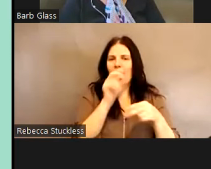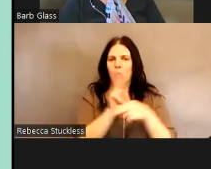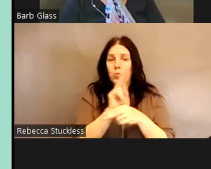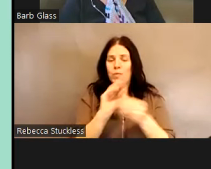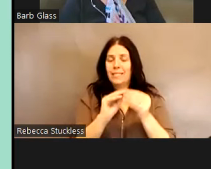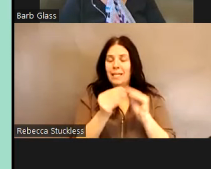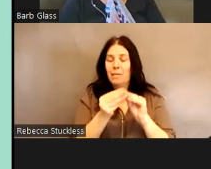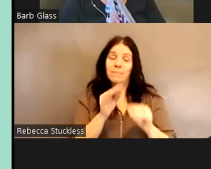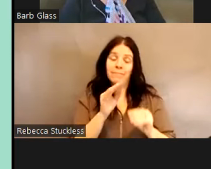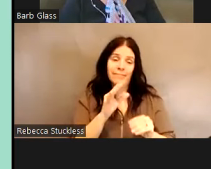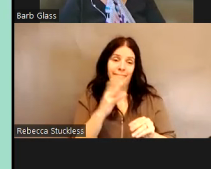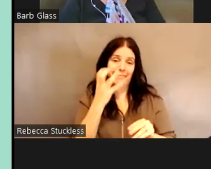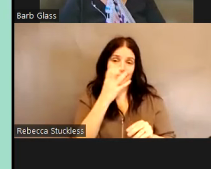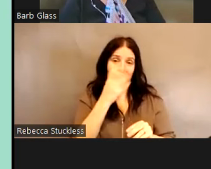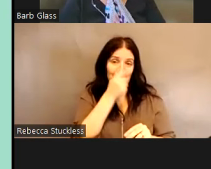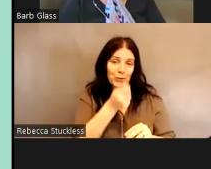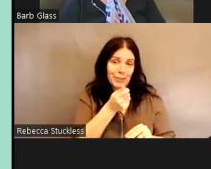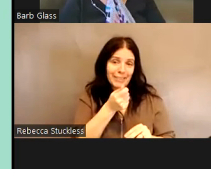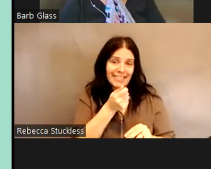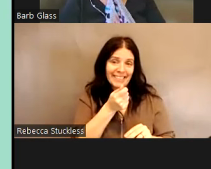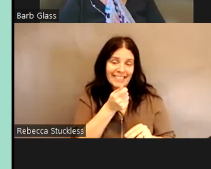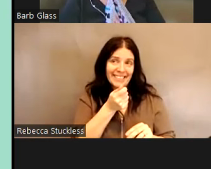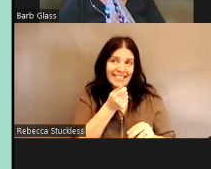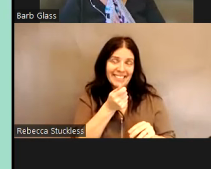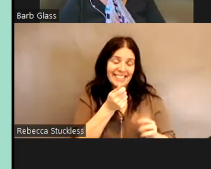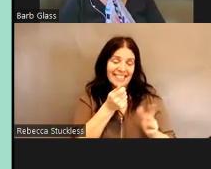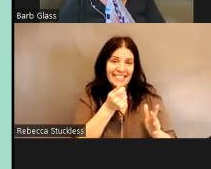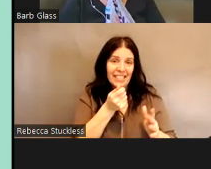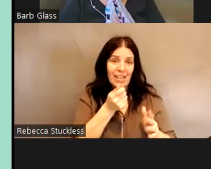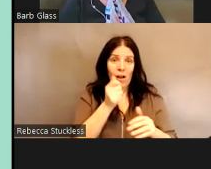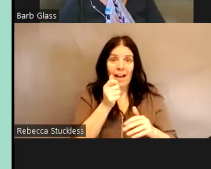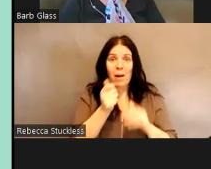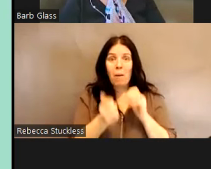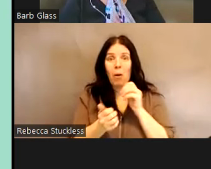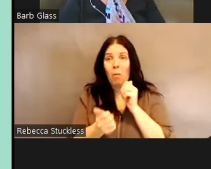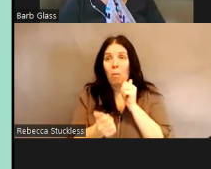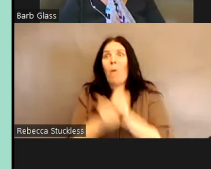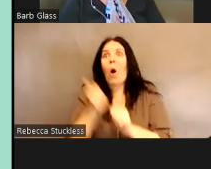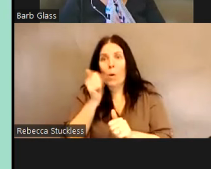involves almost every one of the skills for success.